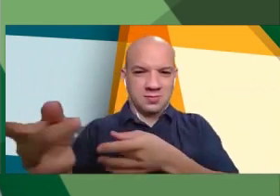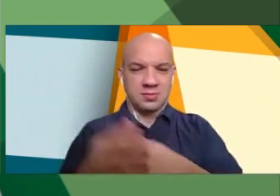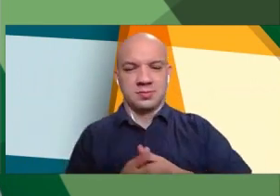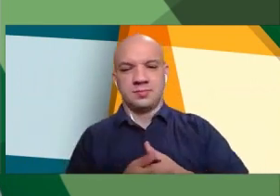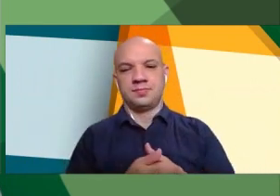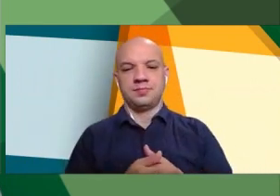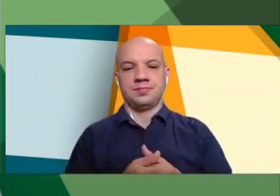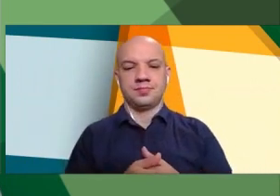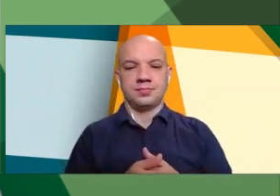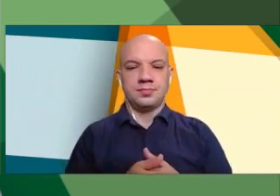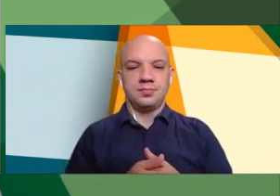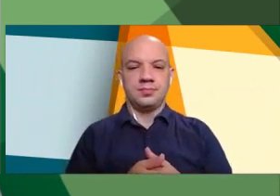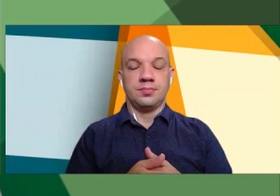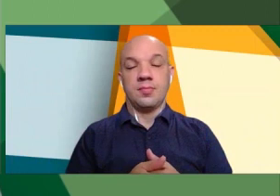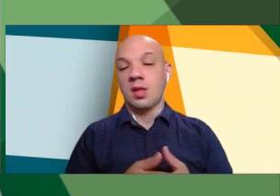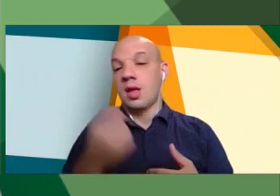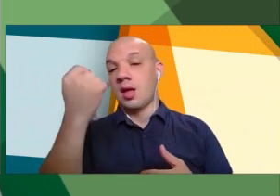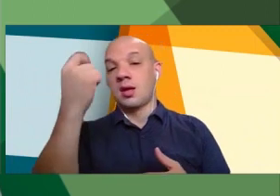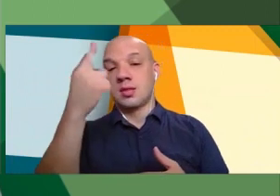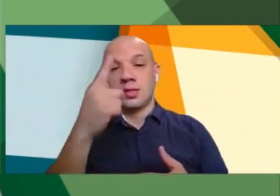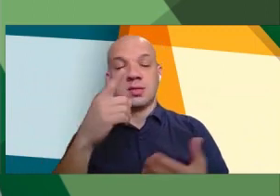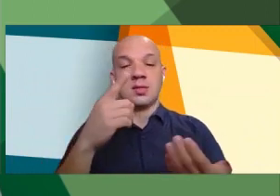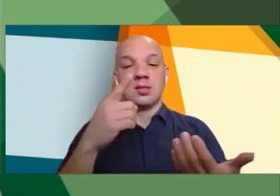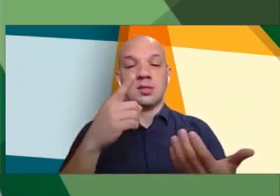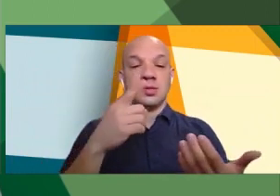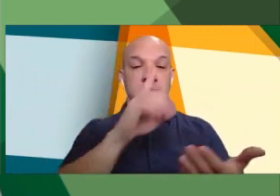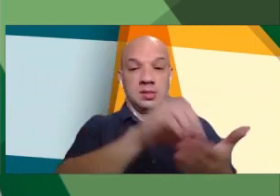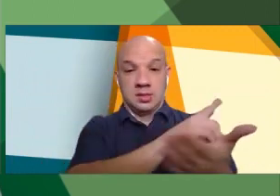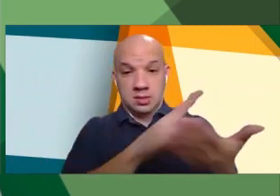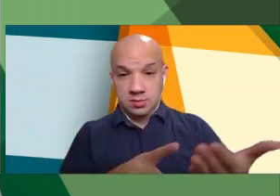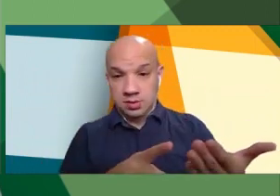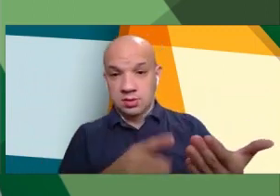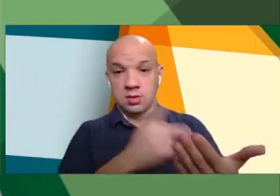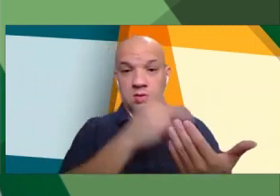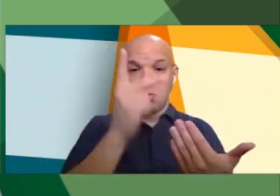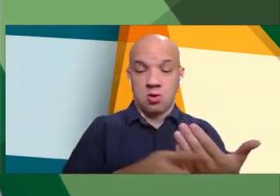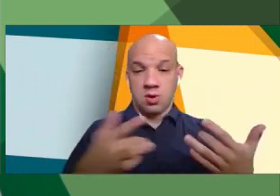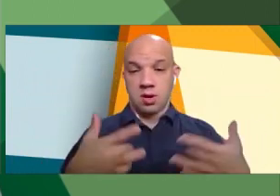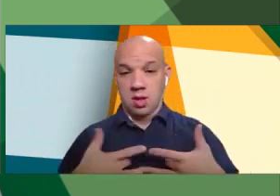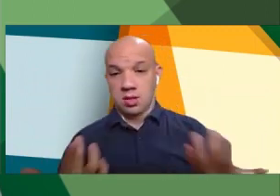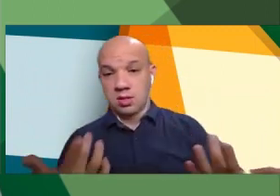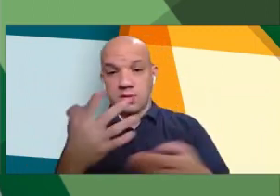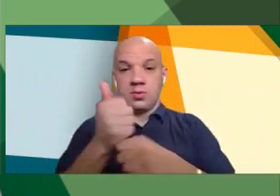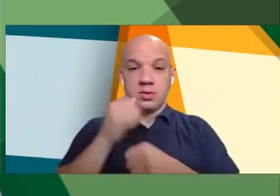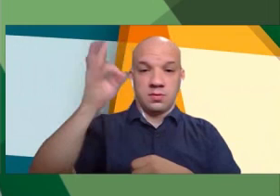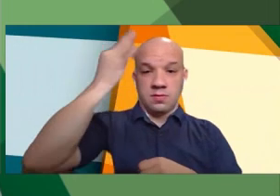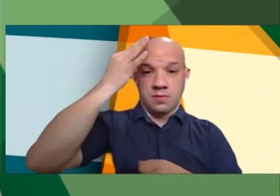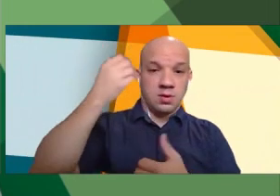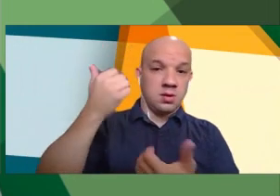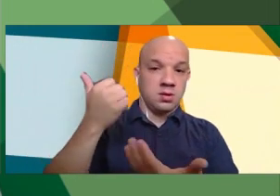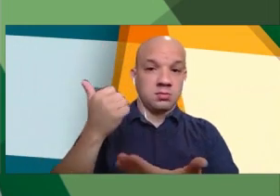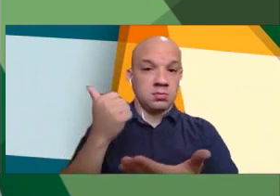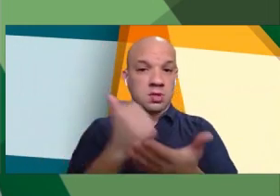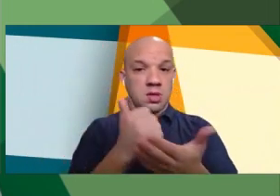prohibits discrimination in programs and activities receiving federal finance assistance on the basis of race, color,